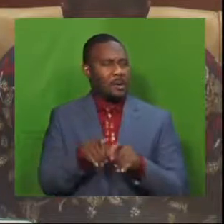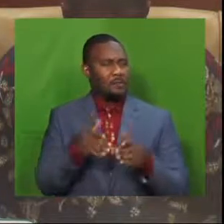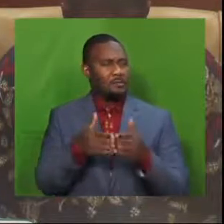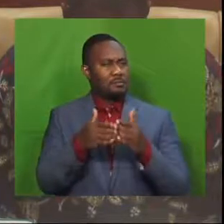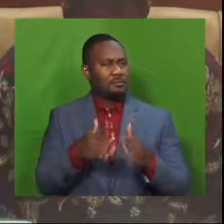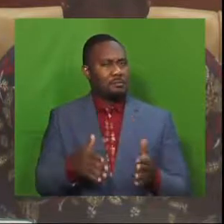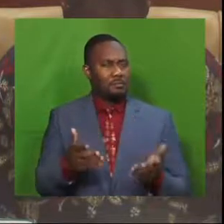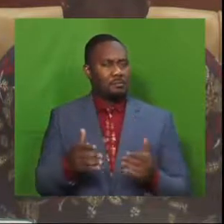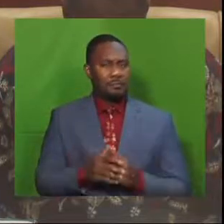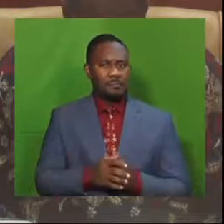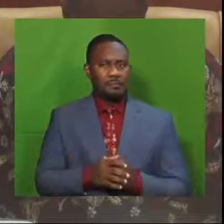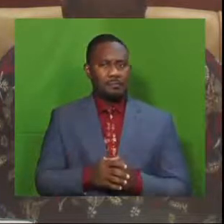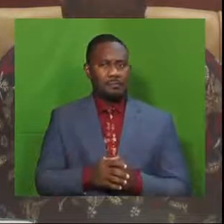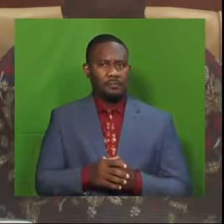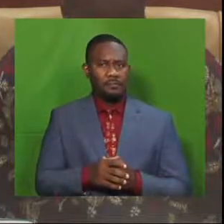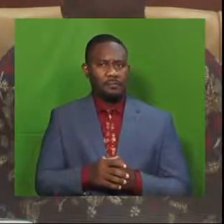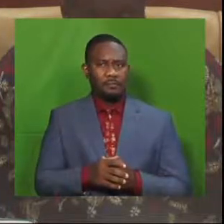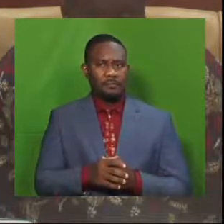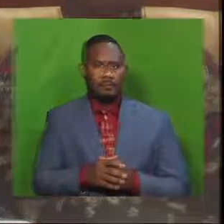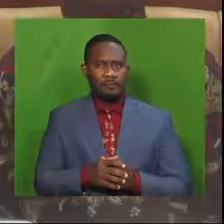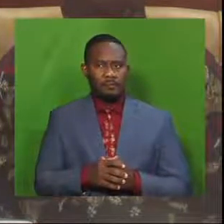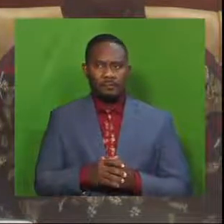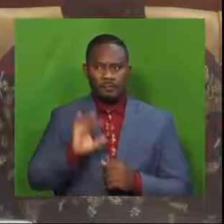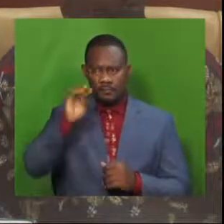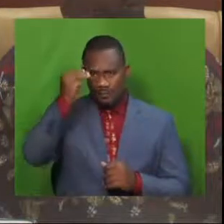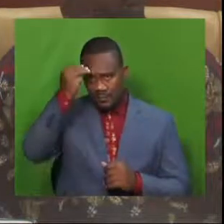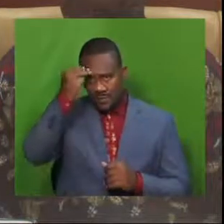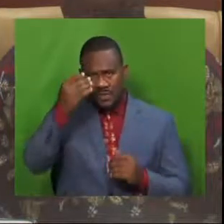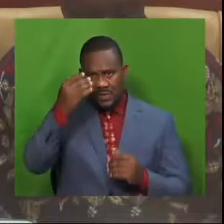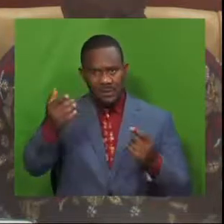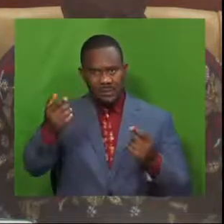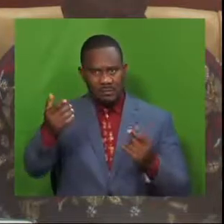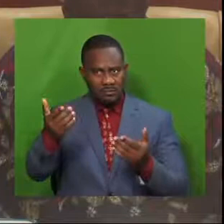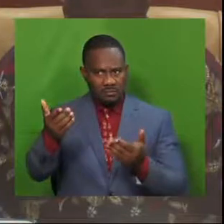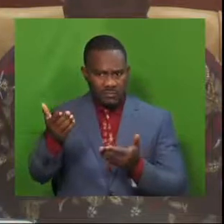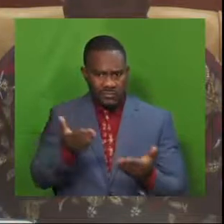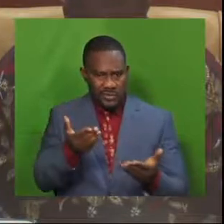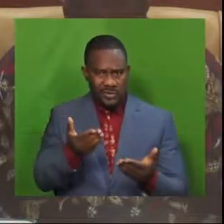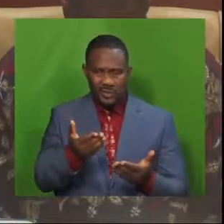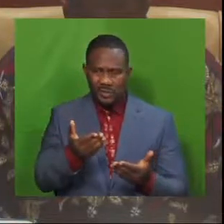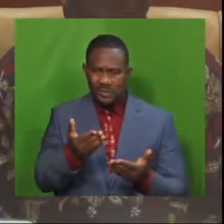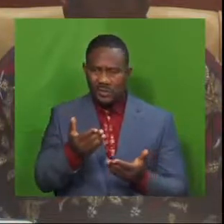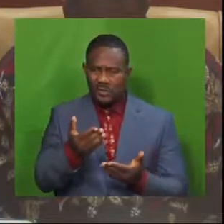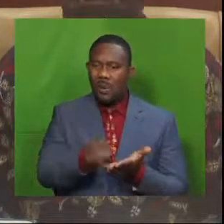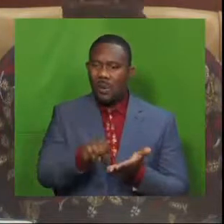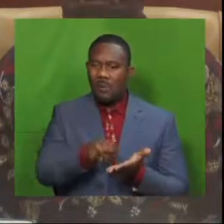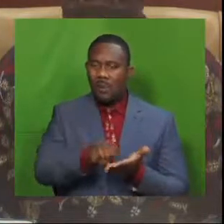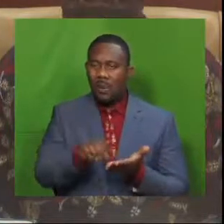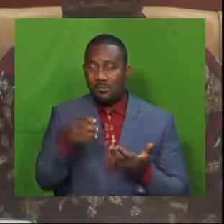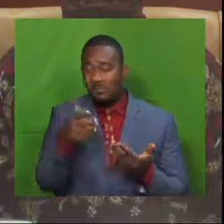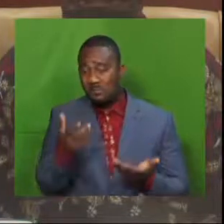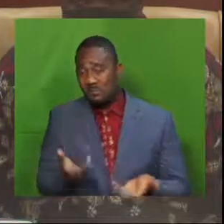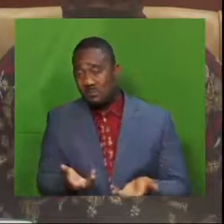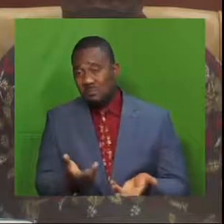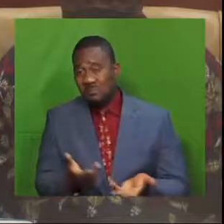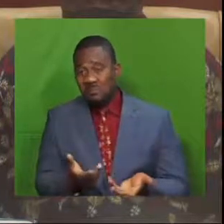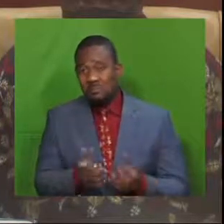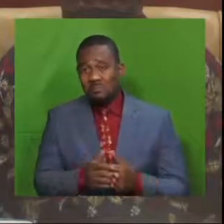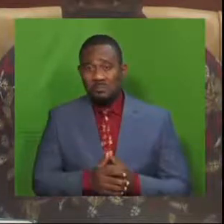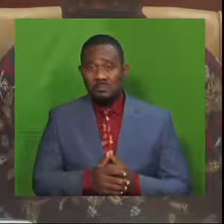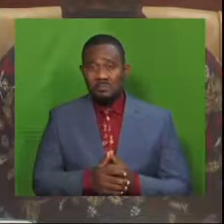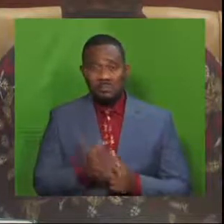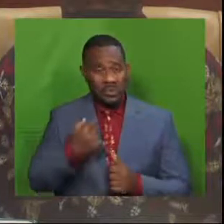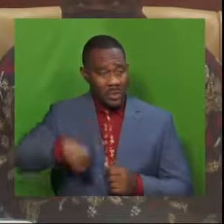ministers bring excuse letters to the Right Honorable Speaker or to the Speaker, as